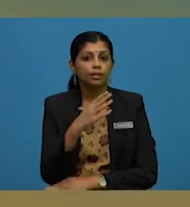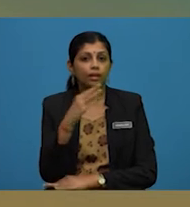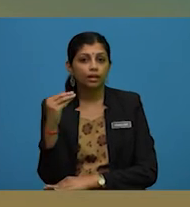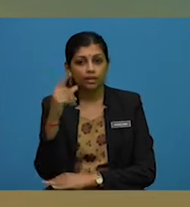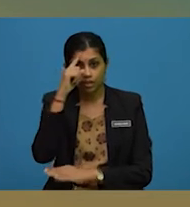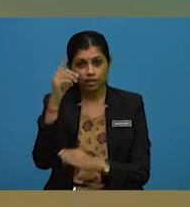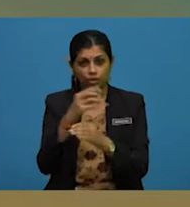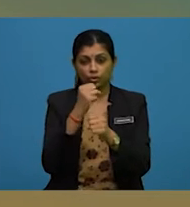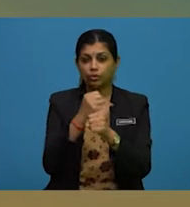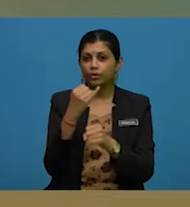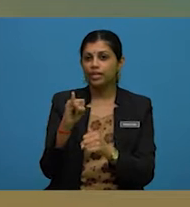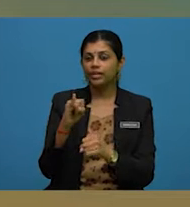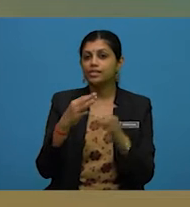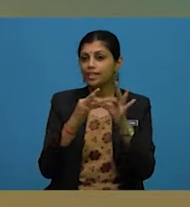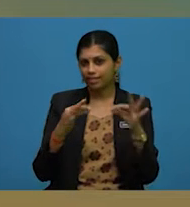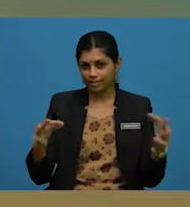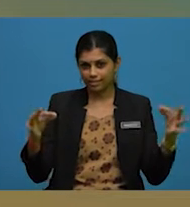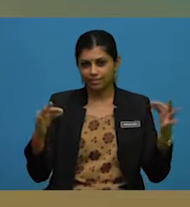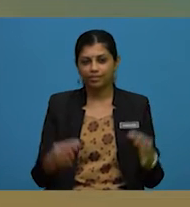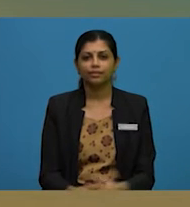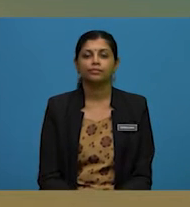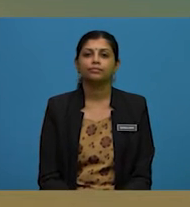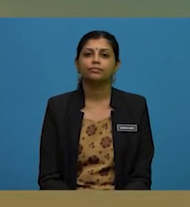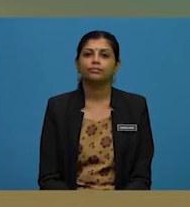and the concluding sentence.